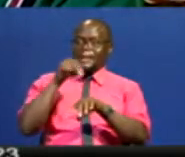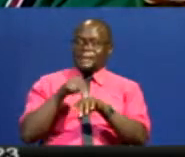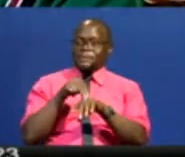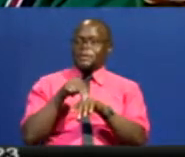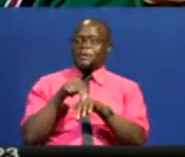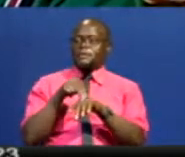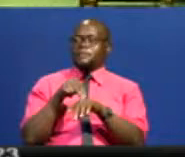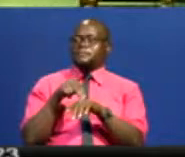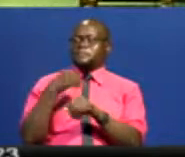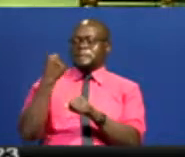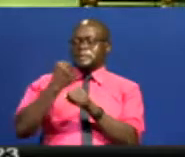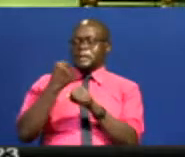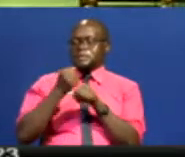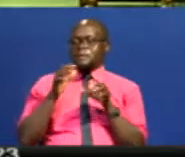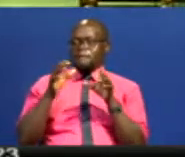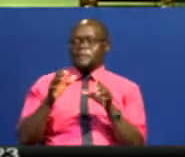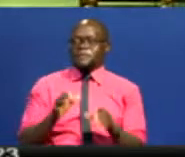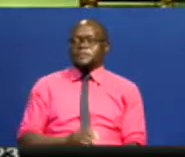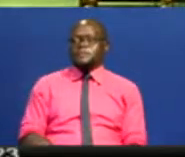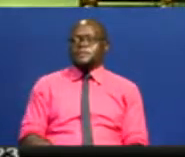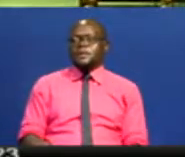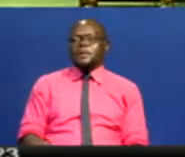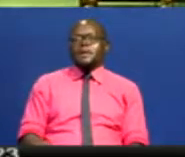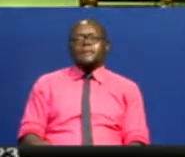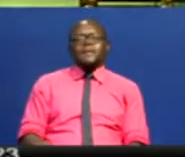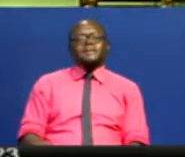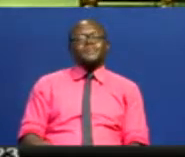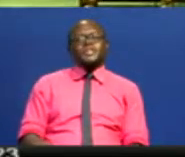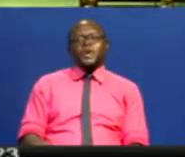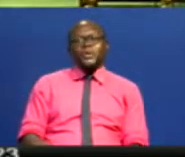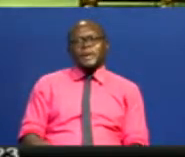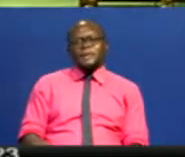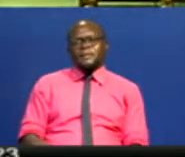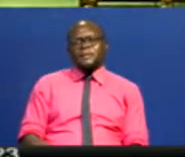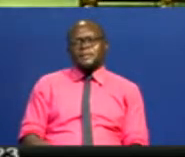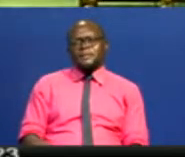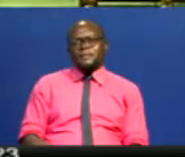policy. Chair Finance.